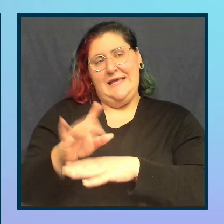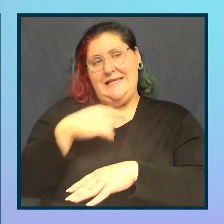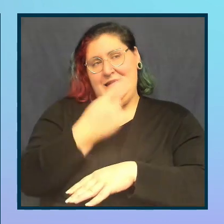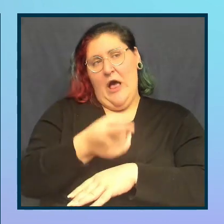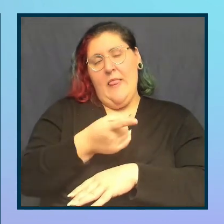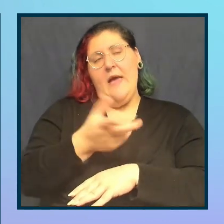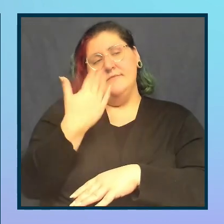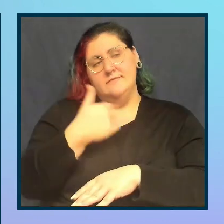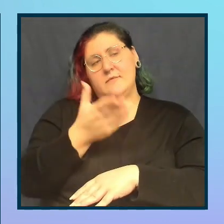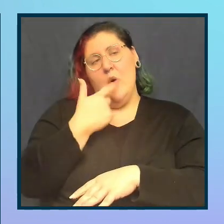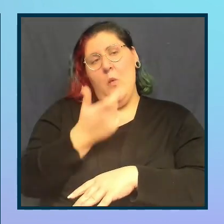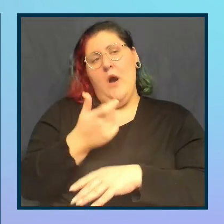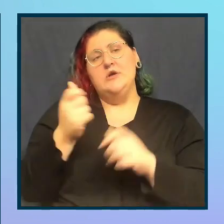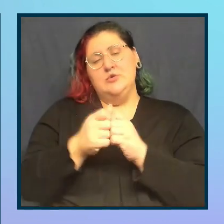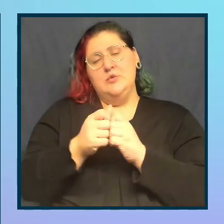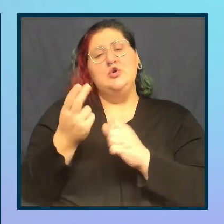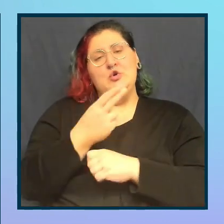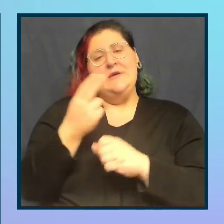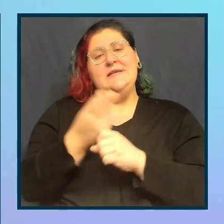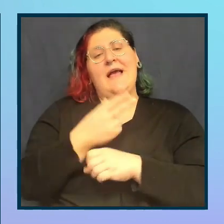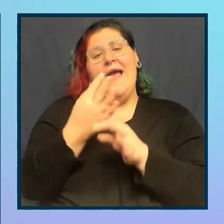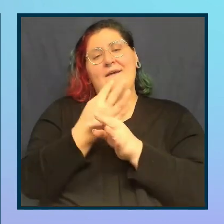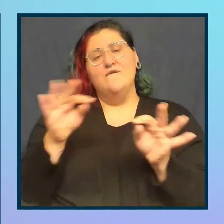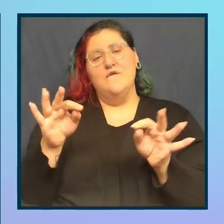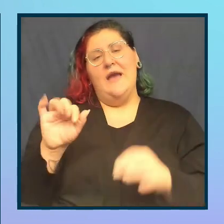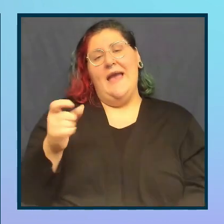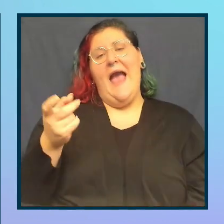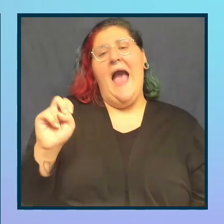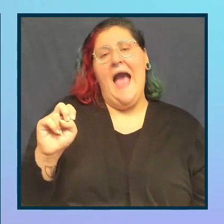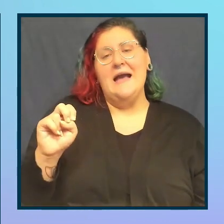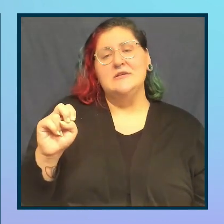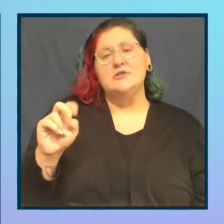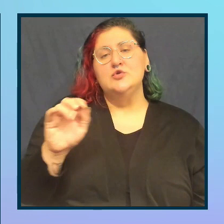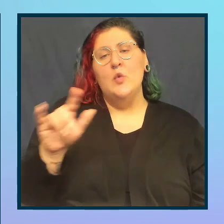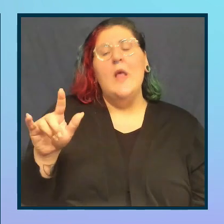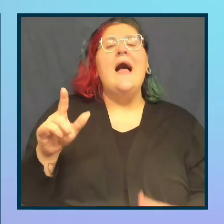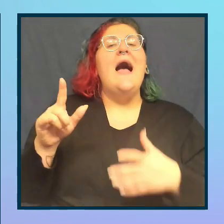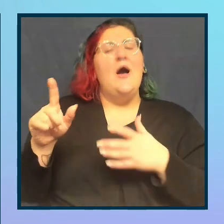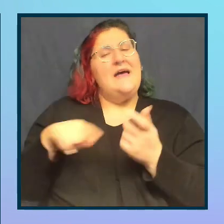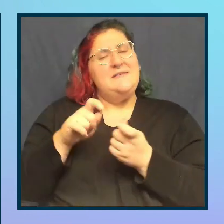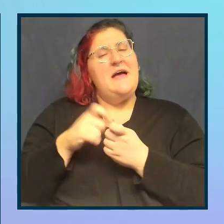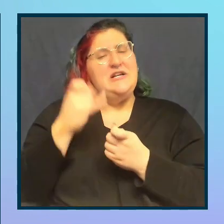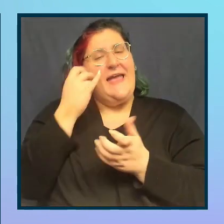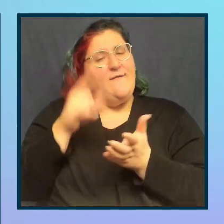if it's a paid relationship, that you will not renew that contract if they don't get their accessibility